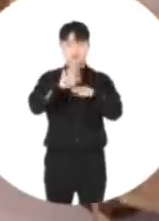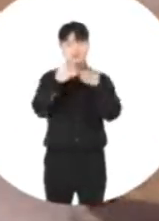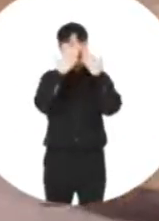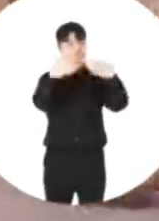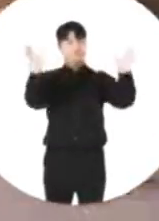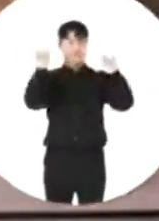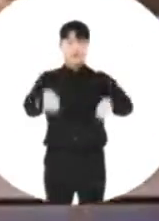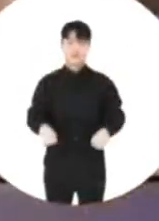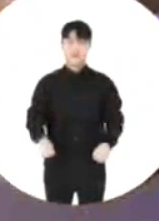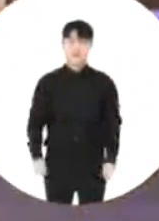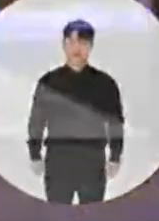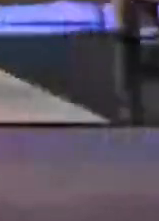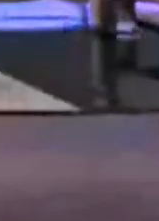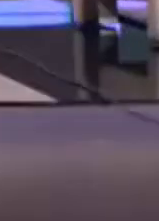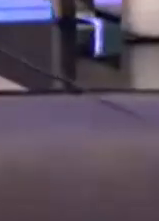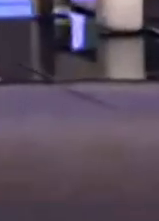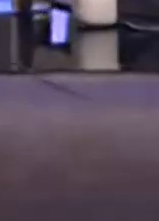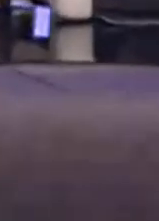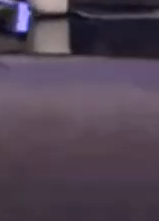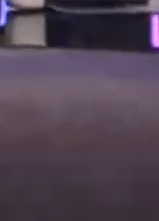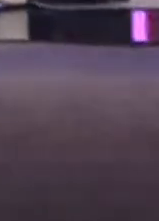to expand your world.